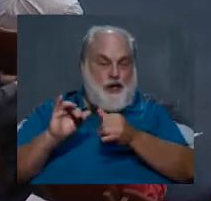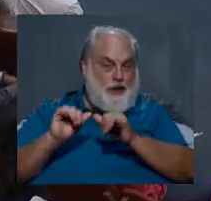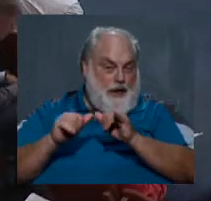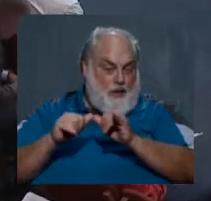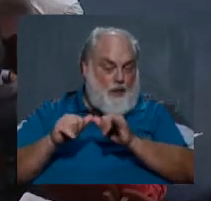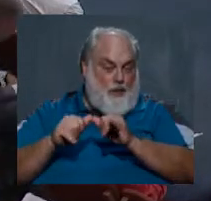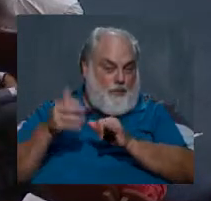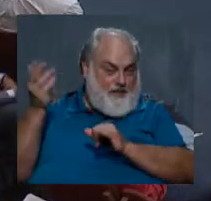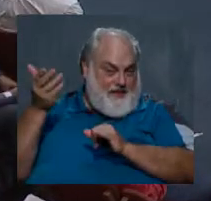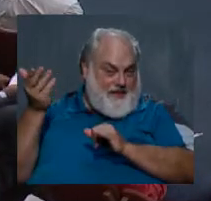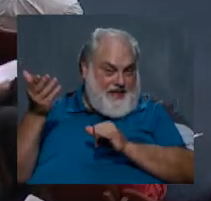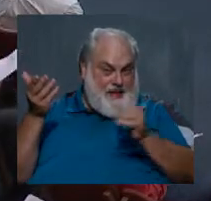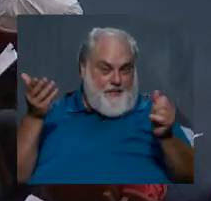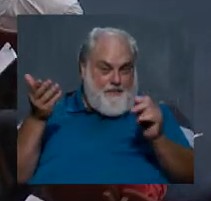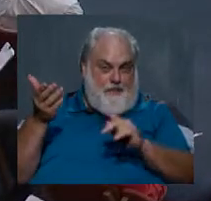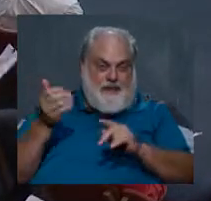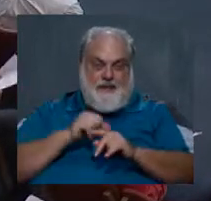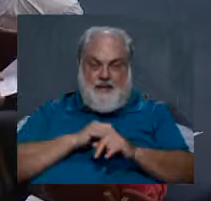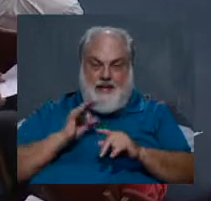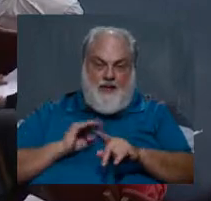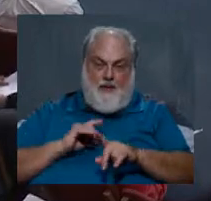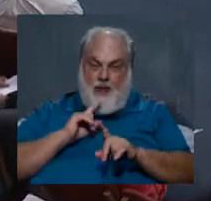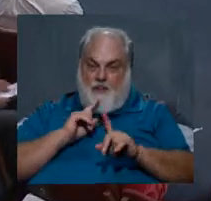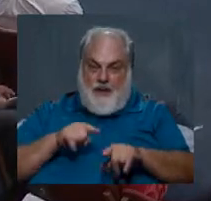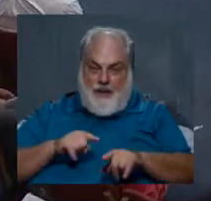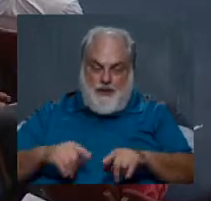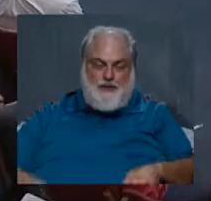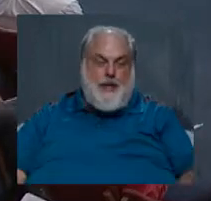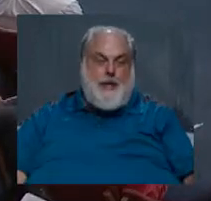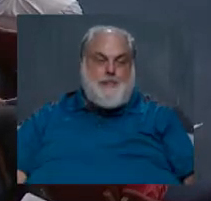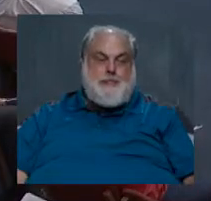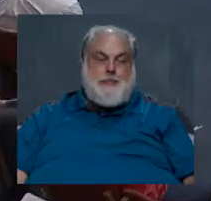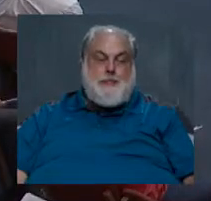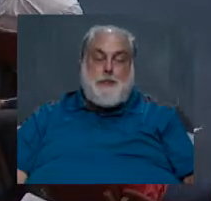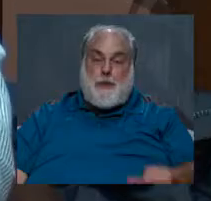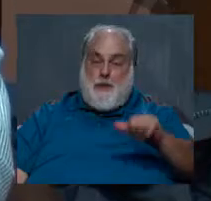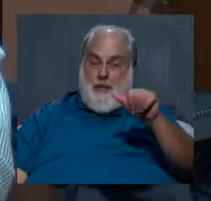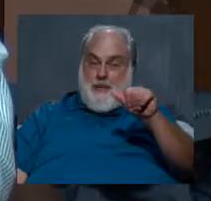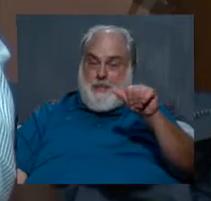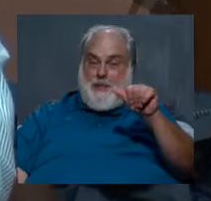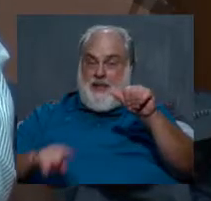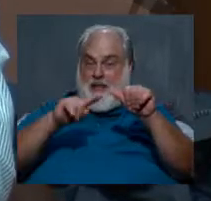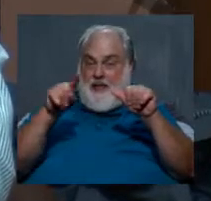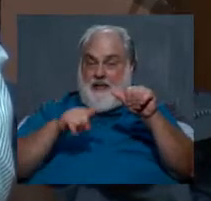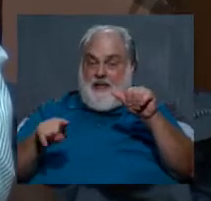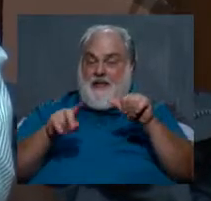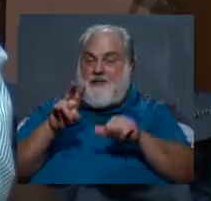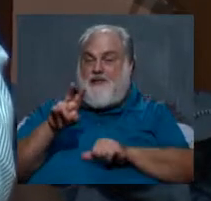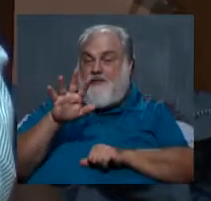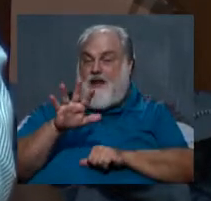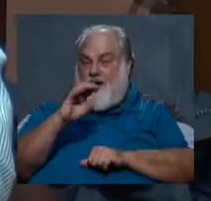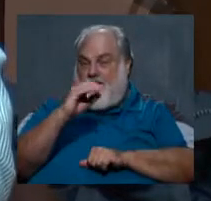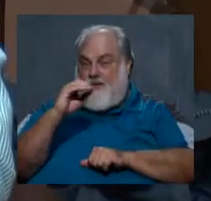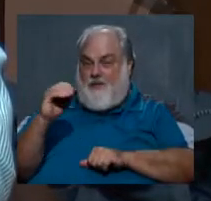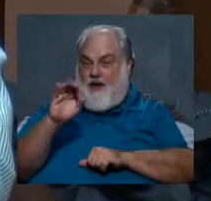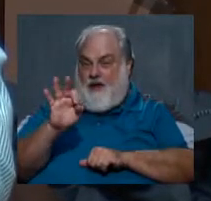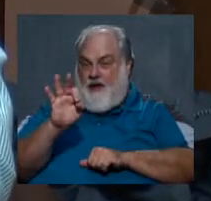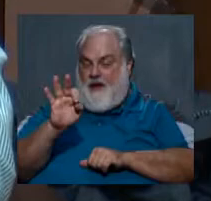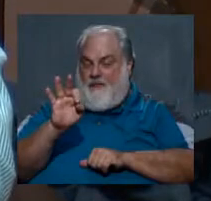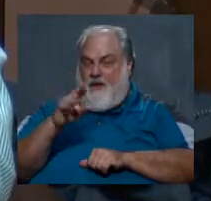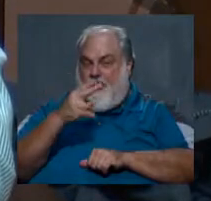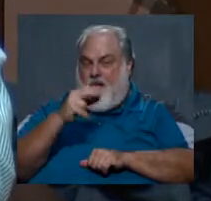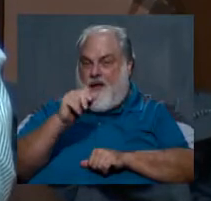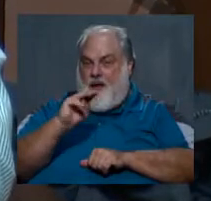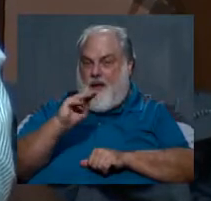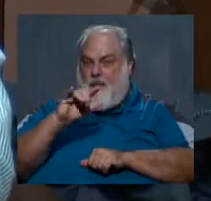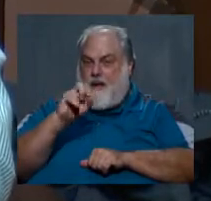me to conclude the staff recommendation. That's right. Okay. Item A, file number Z-7500-F,